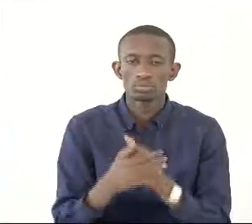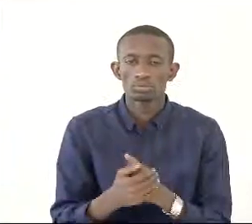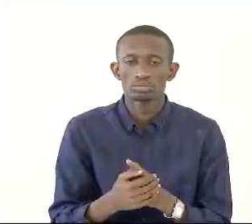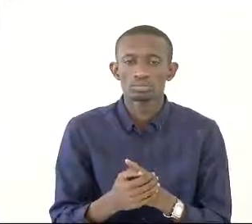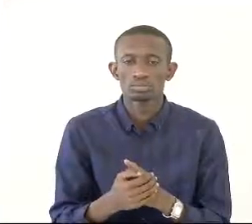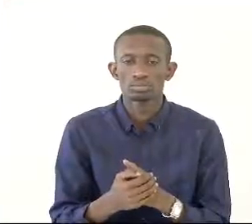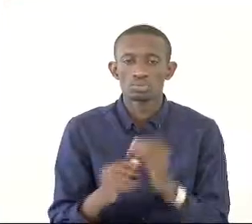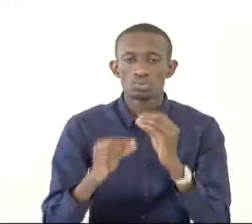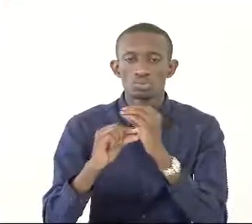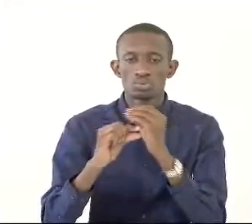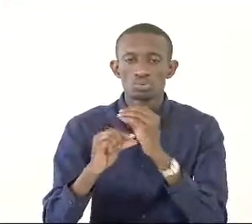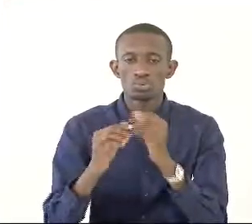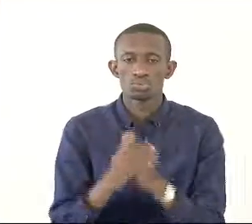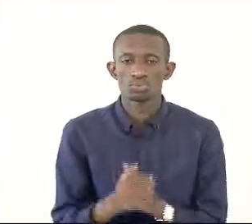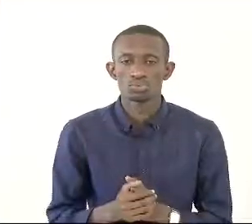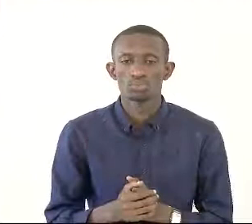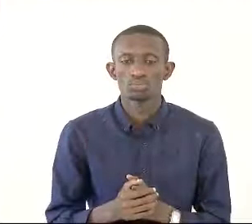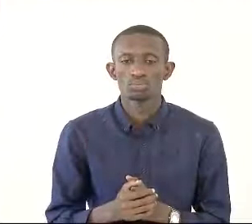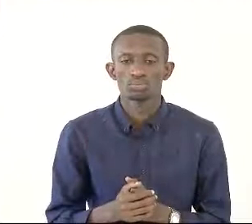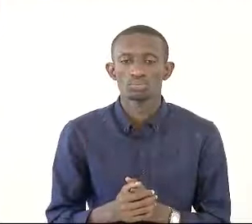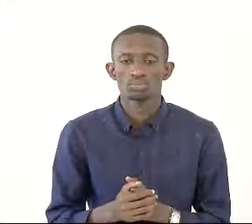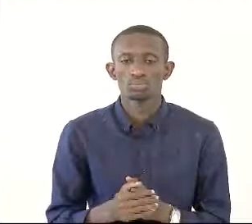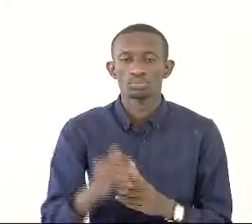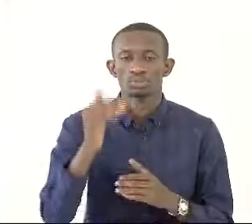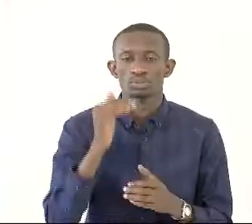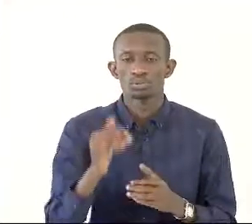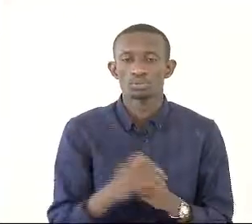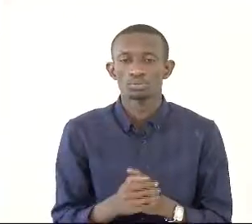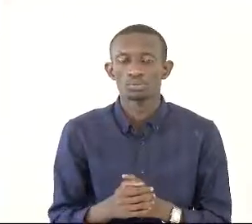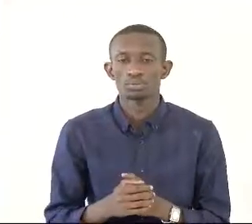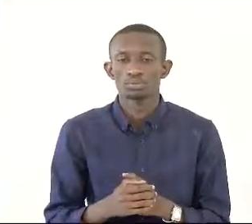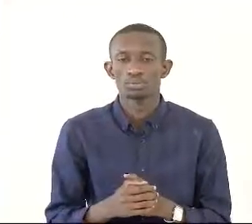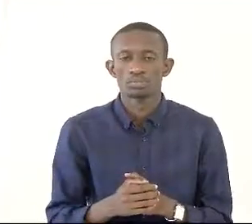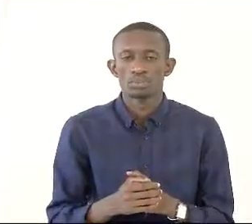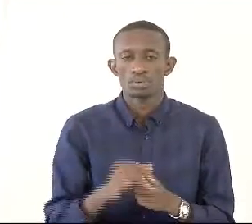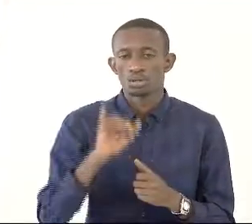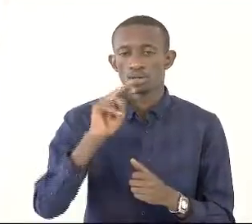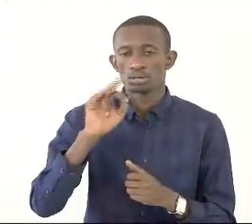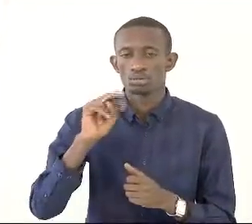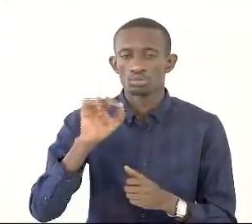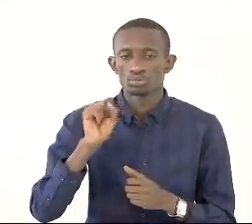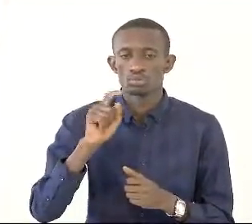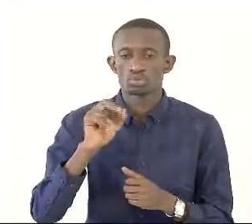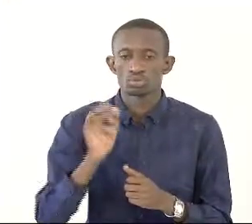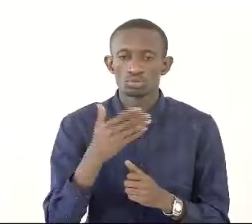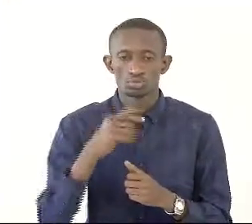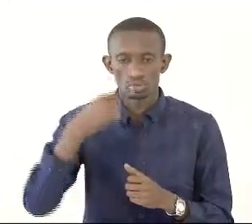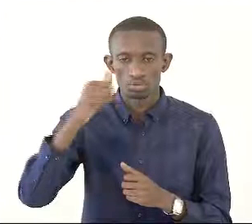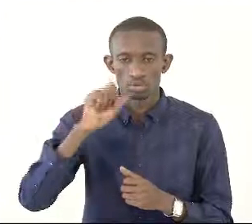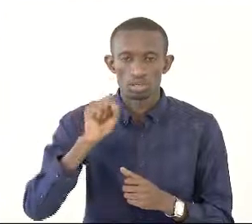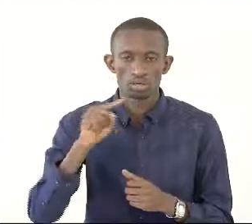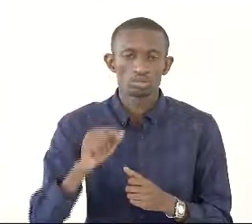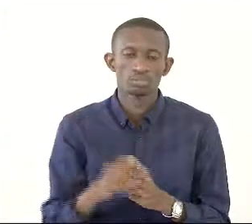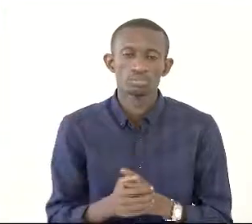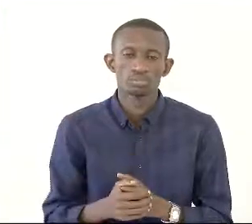And then next, there is going now to be this ionization of the gas. And this ionization that we have,